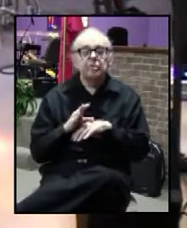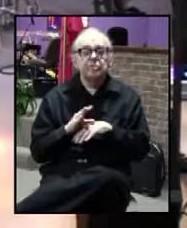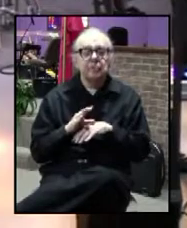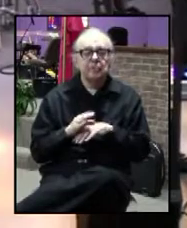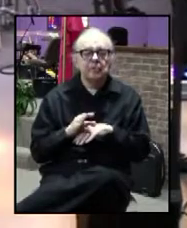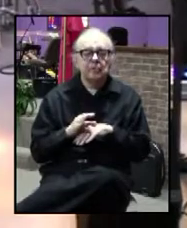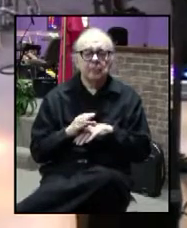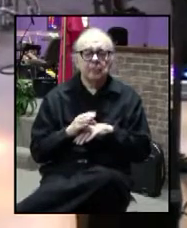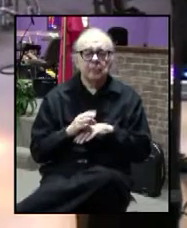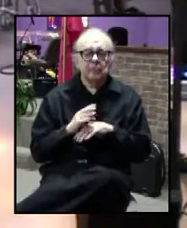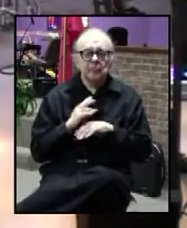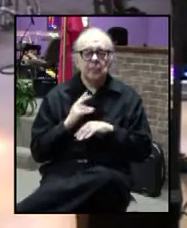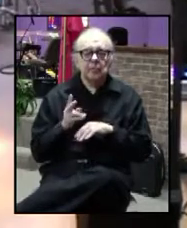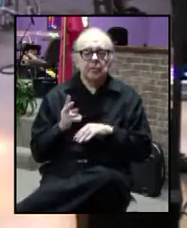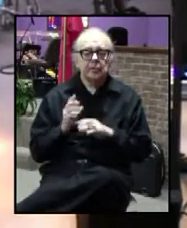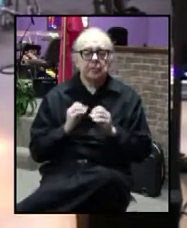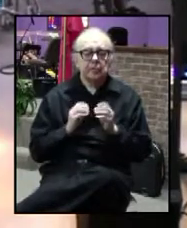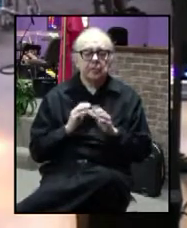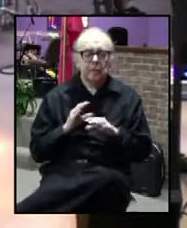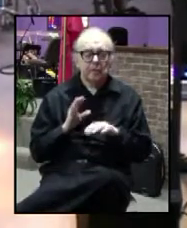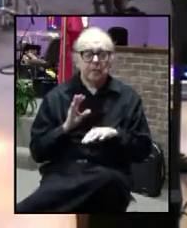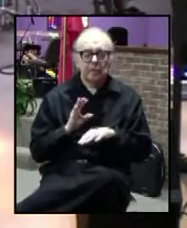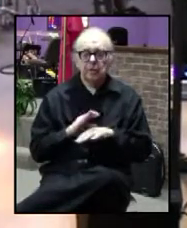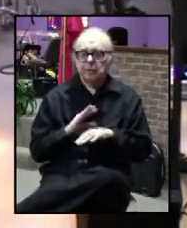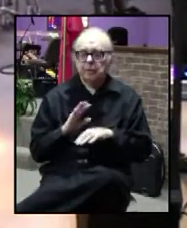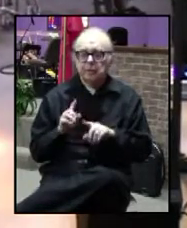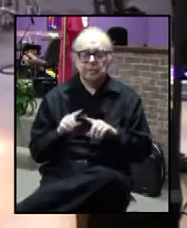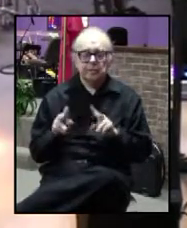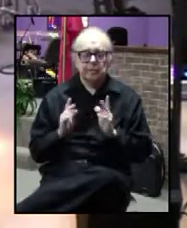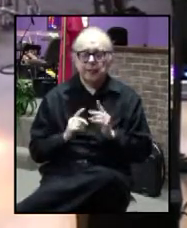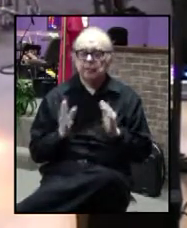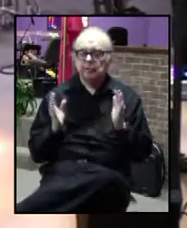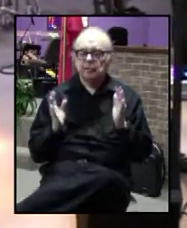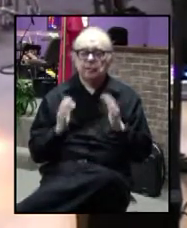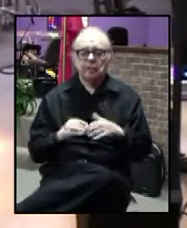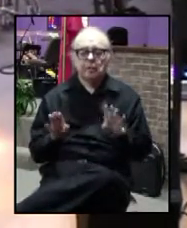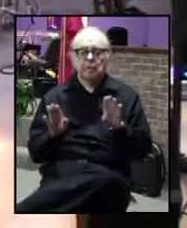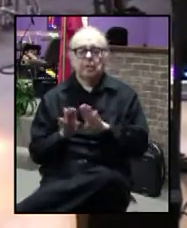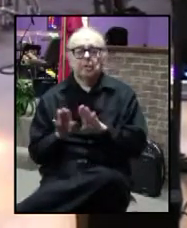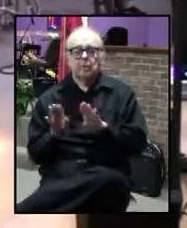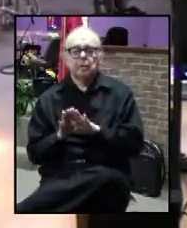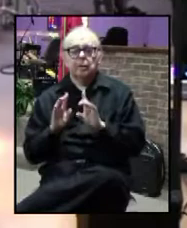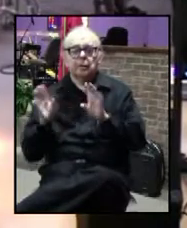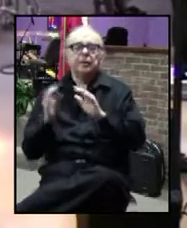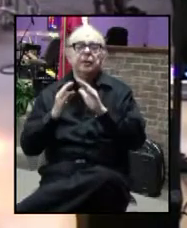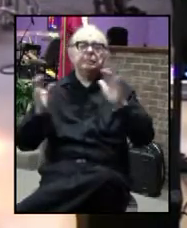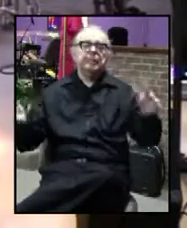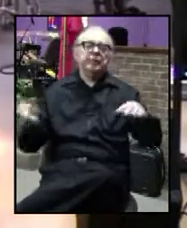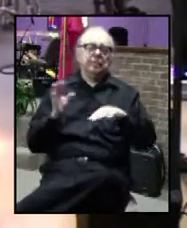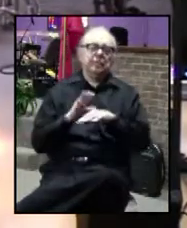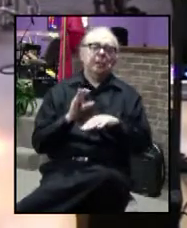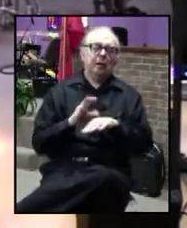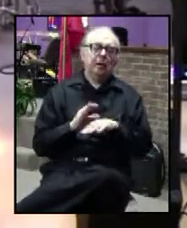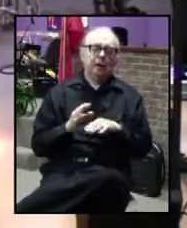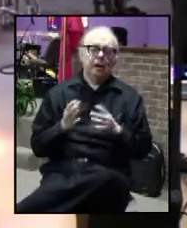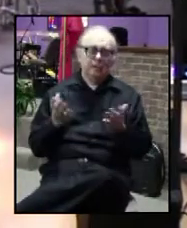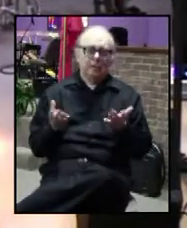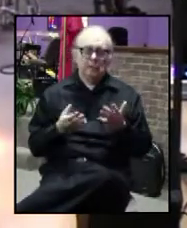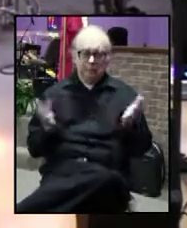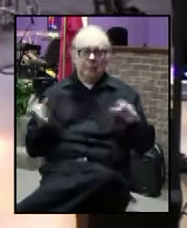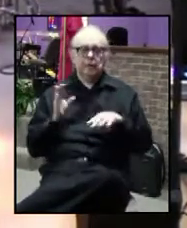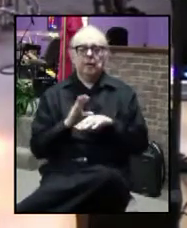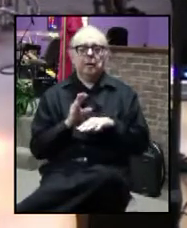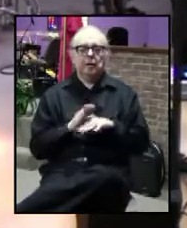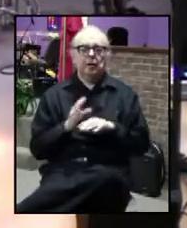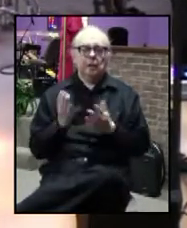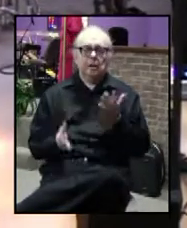You see smaller churches all over the place closing their doors, and they're going to big mega churches. Okay? There will be big mega churches, and